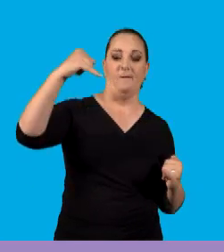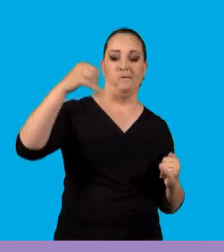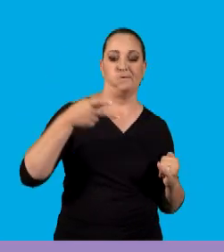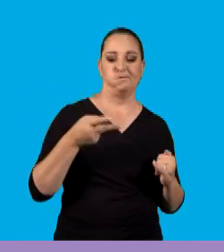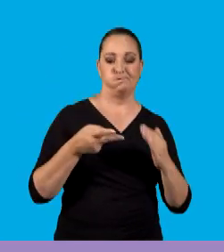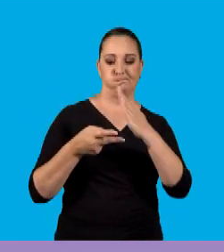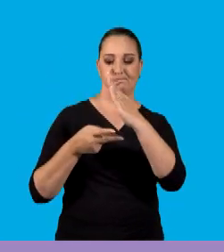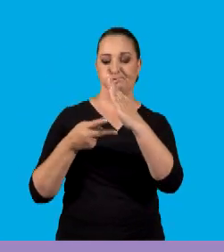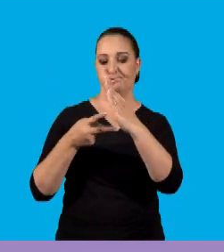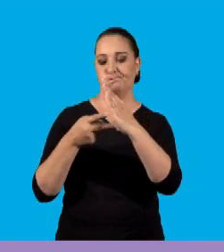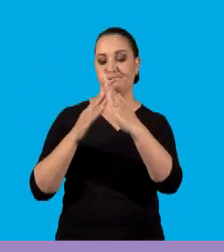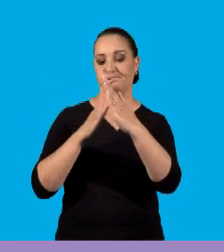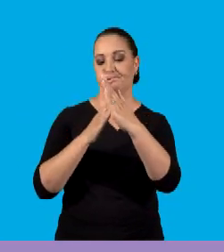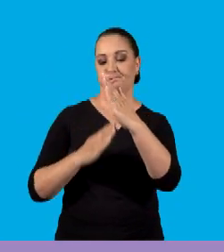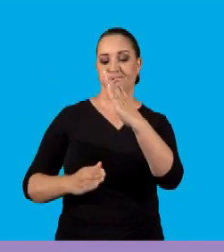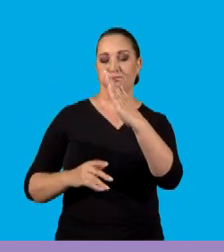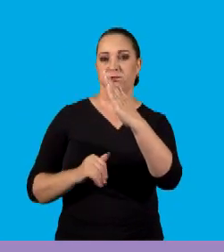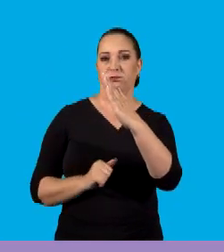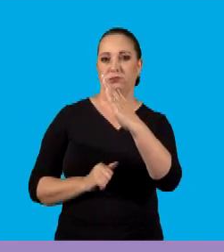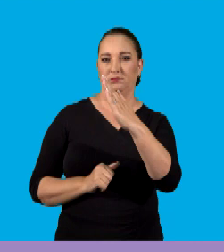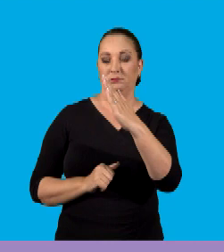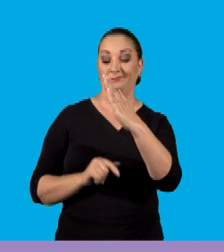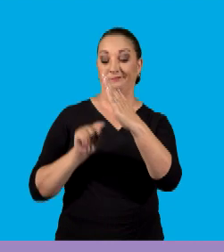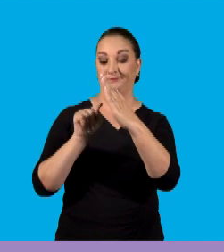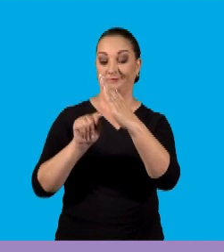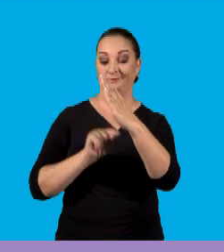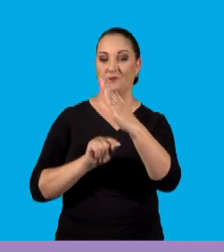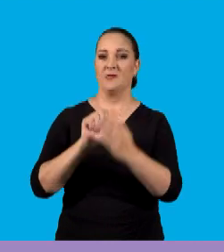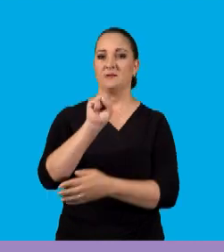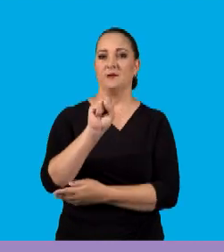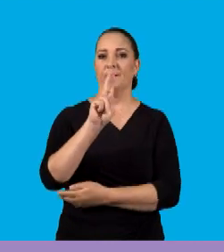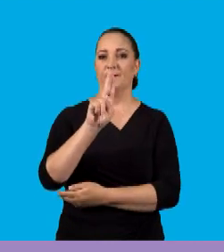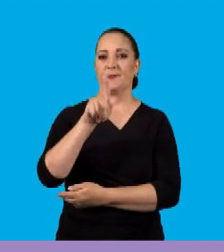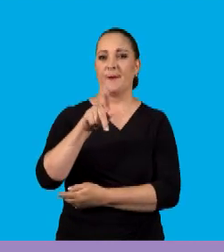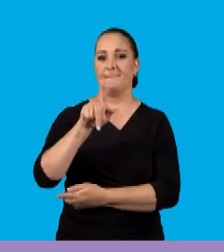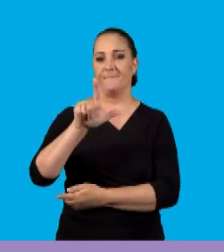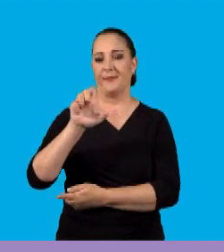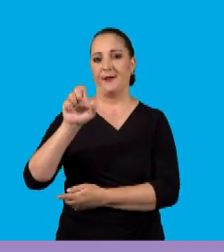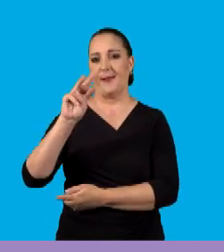sitting on a straight line, and therefore angles on a straight line are supplementary.